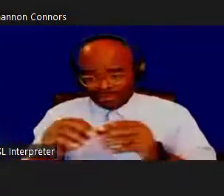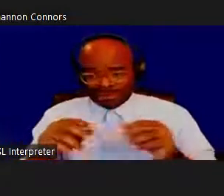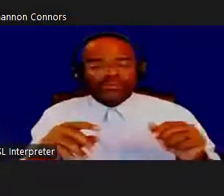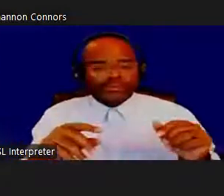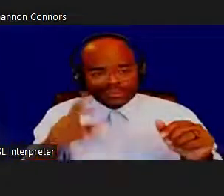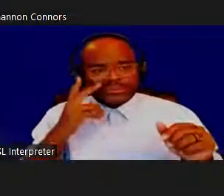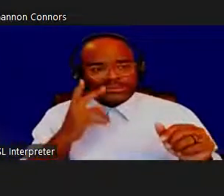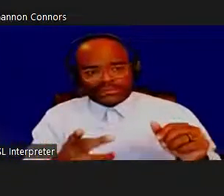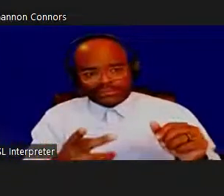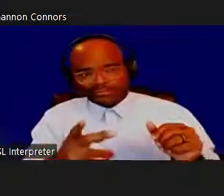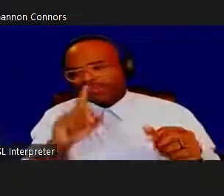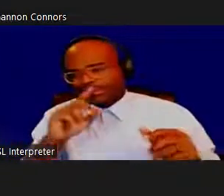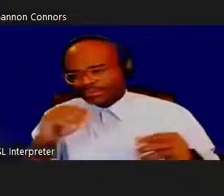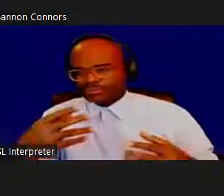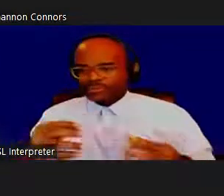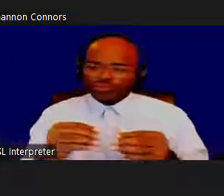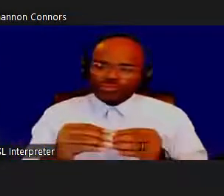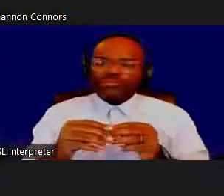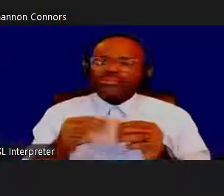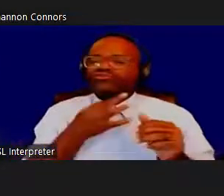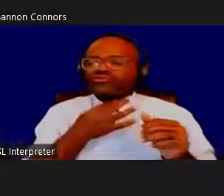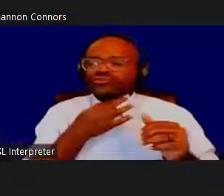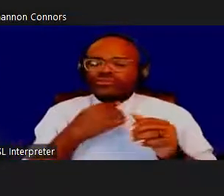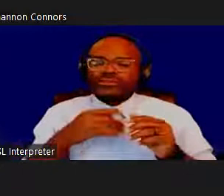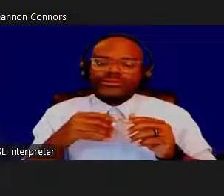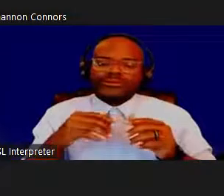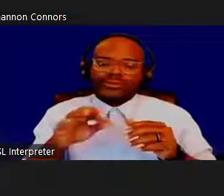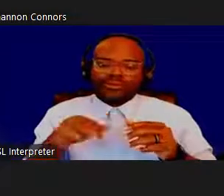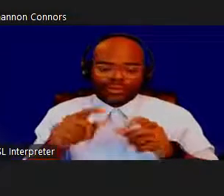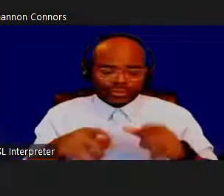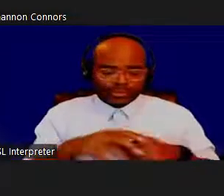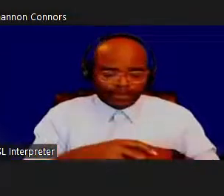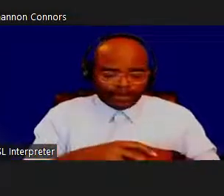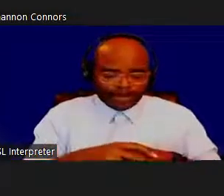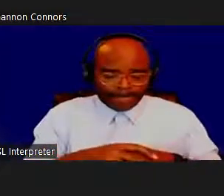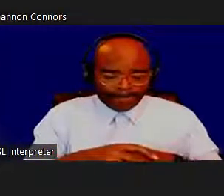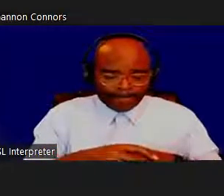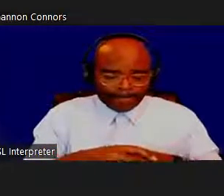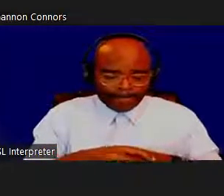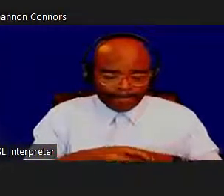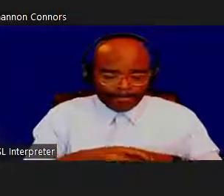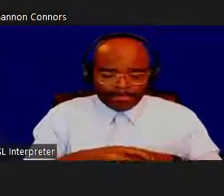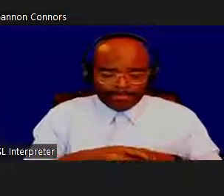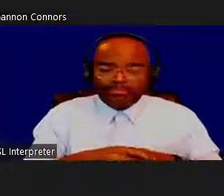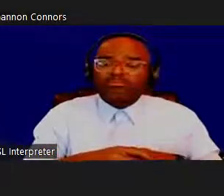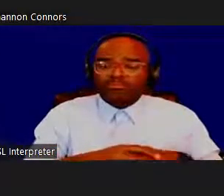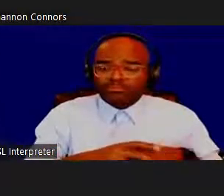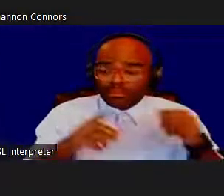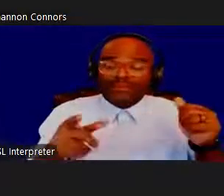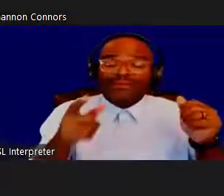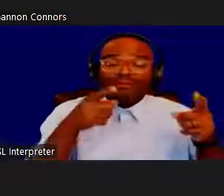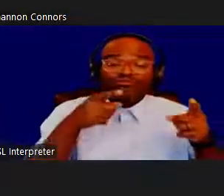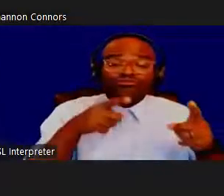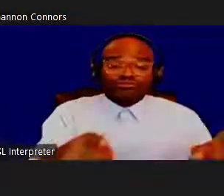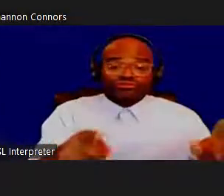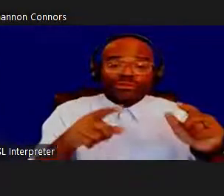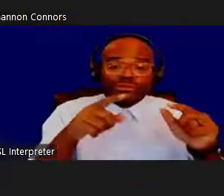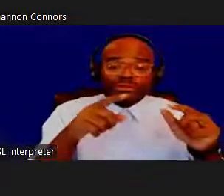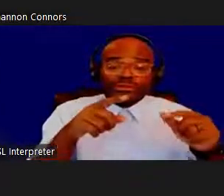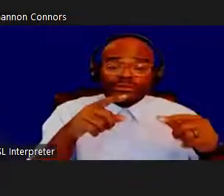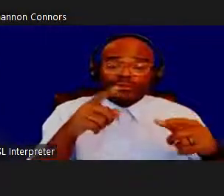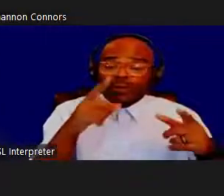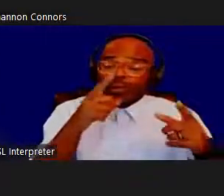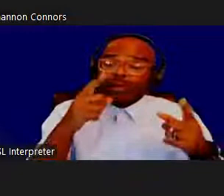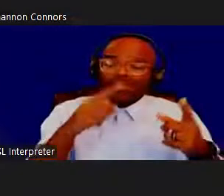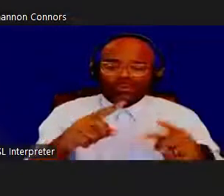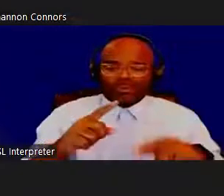further questions. We'd also like you to feel free to enter questions at any point during the presentation, and we are going to pause about halfway